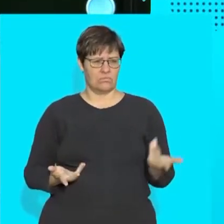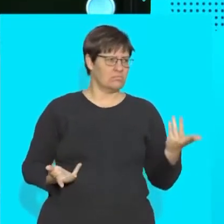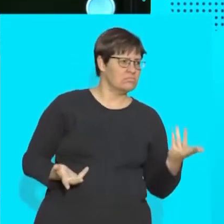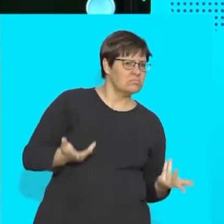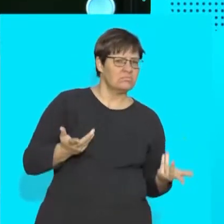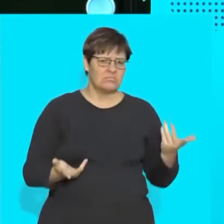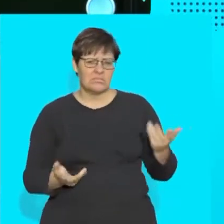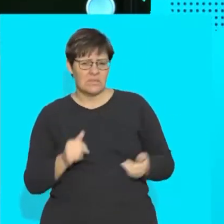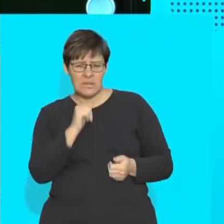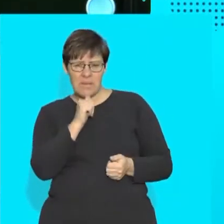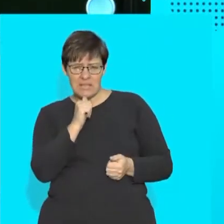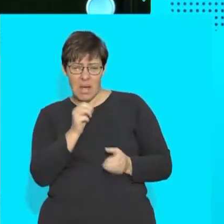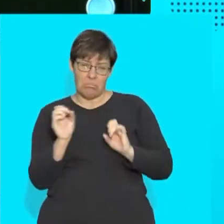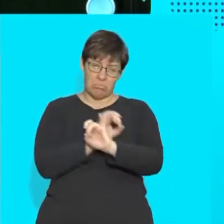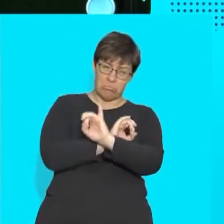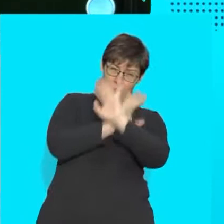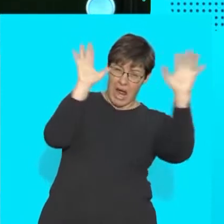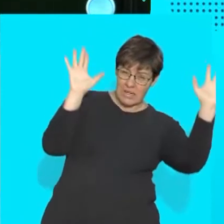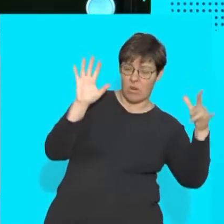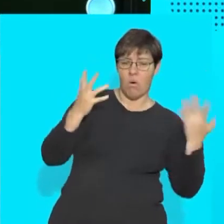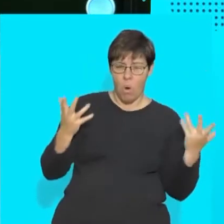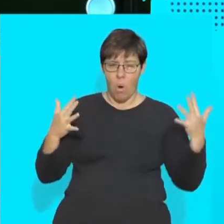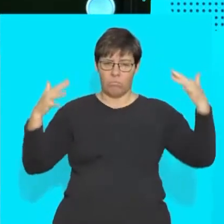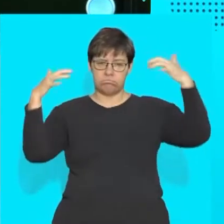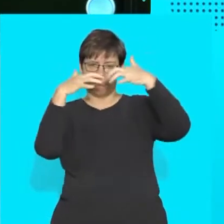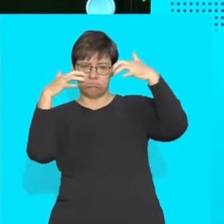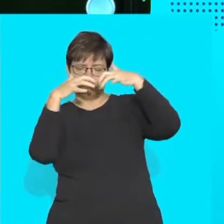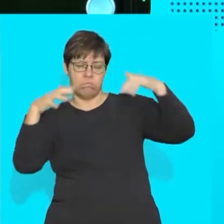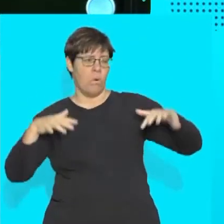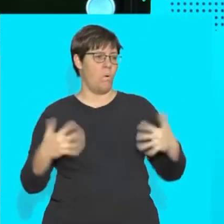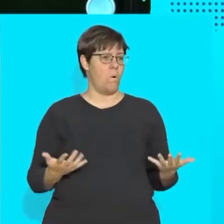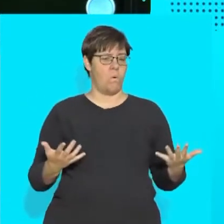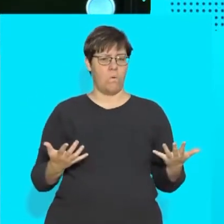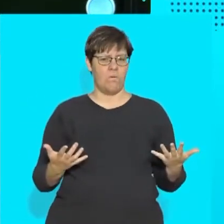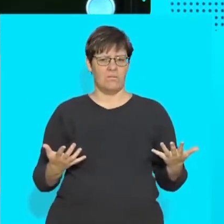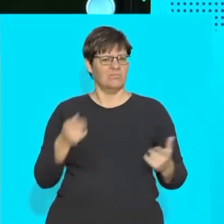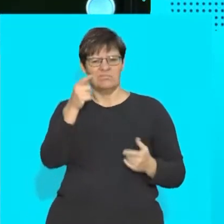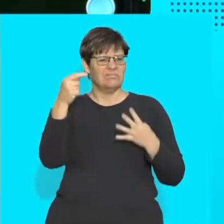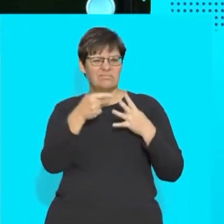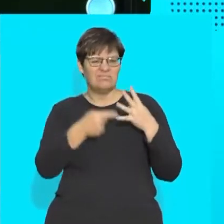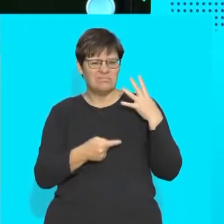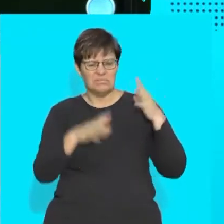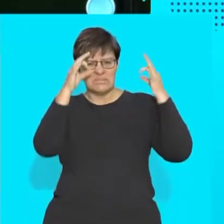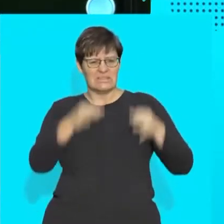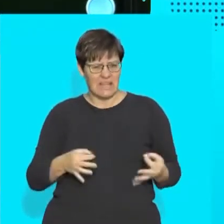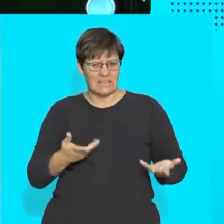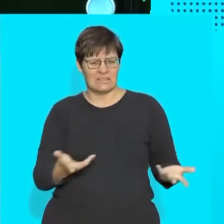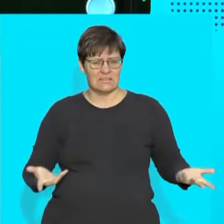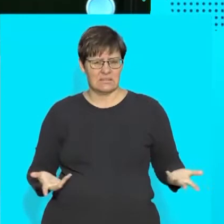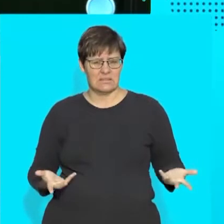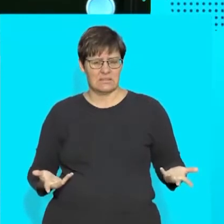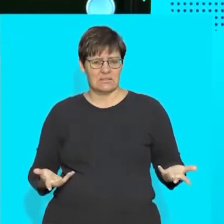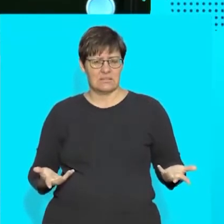matter if it's really bright or overcast, or what are those things that determine the